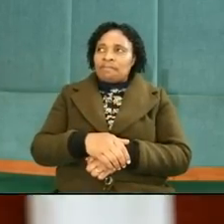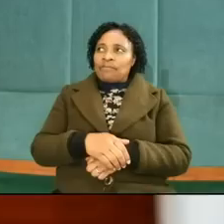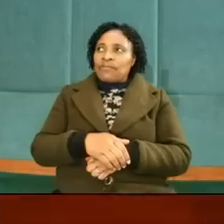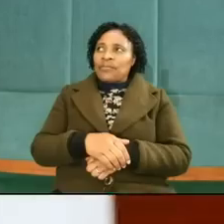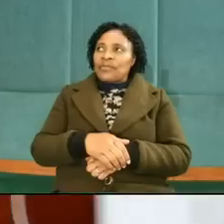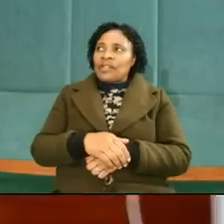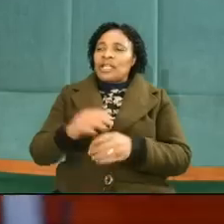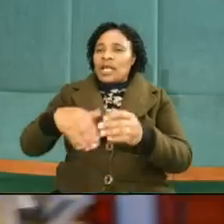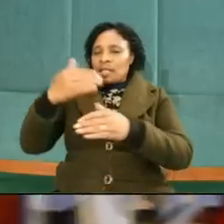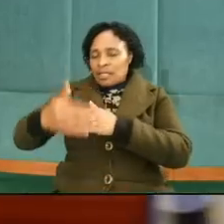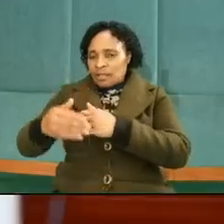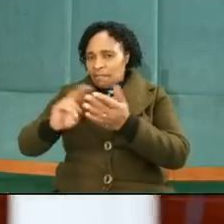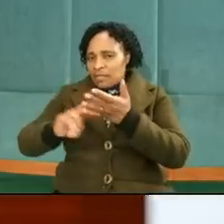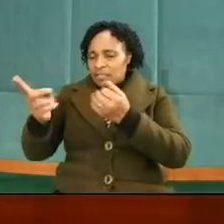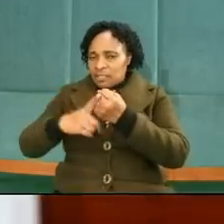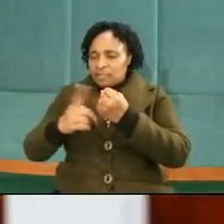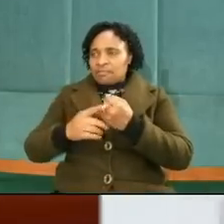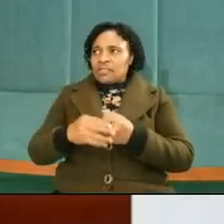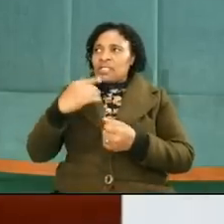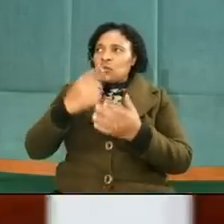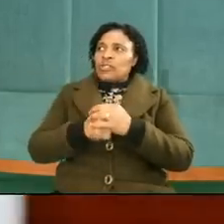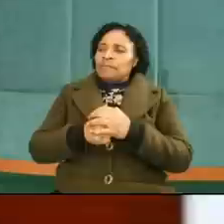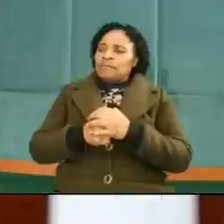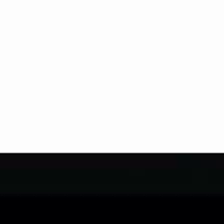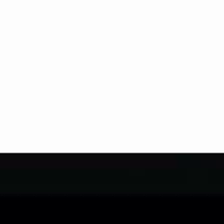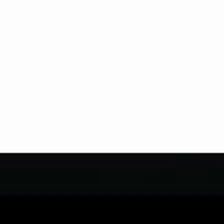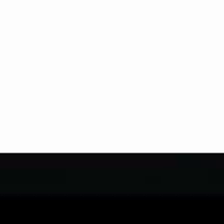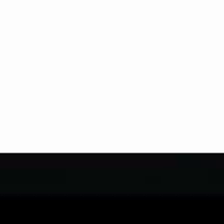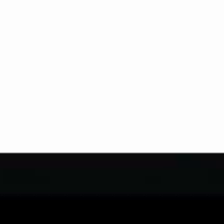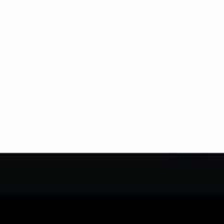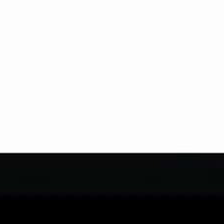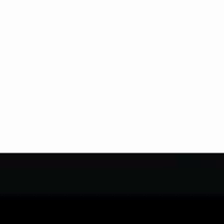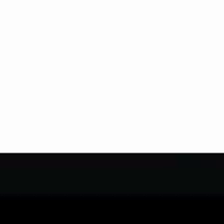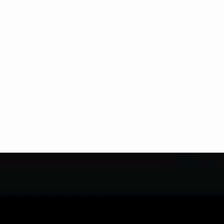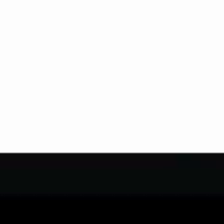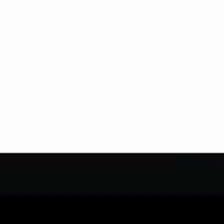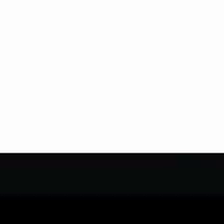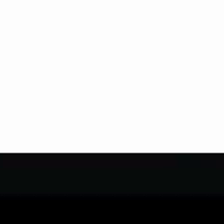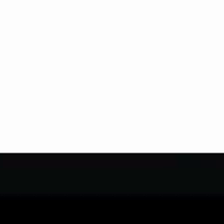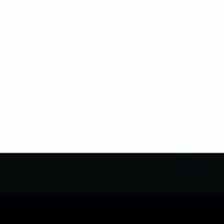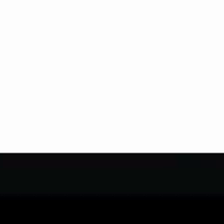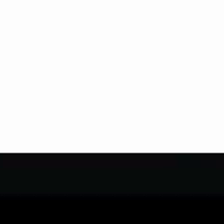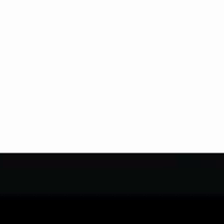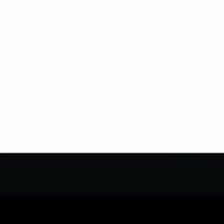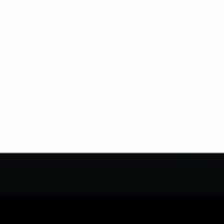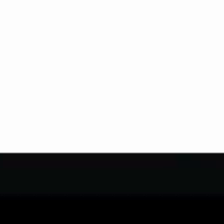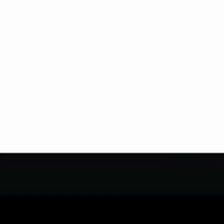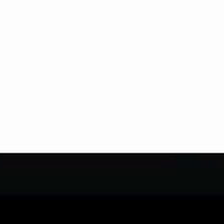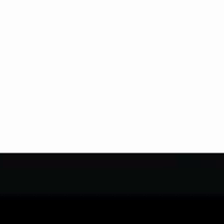In the very next verse, verse 6, he says, the next sign, there will be wars. We talked about that yesterday